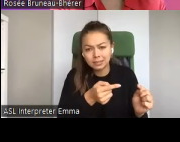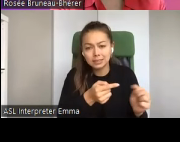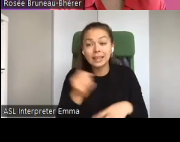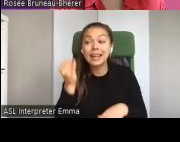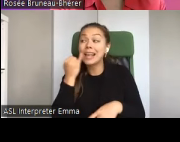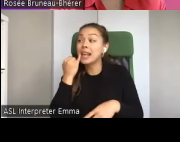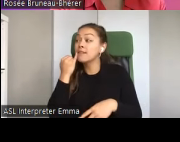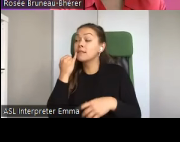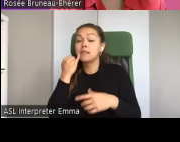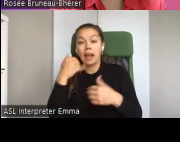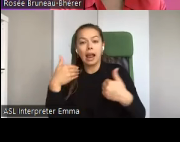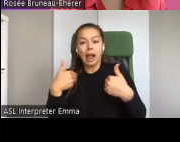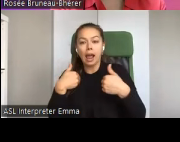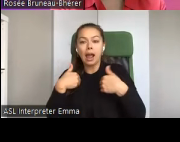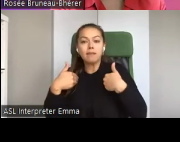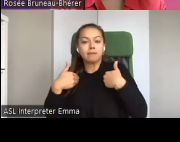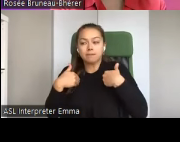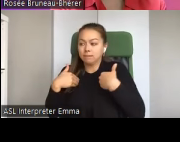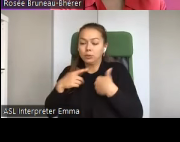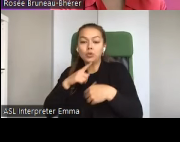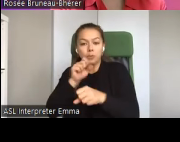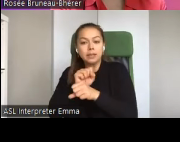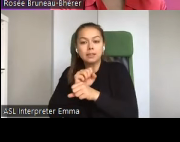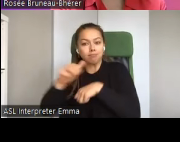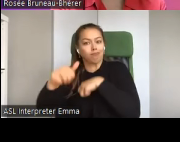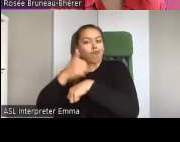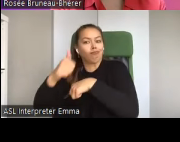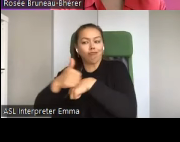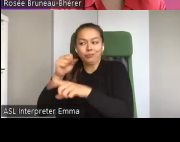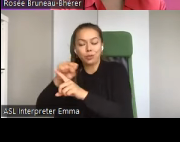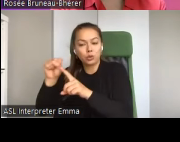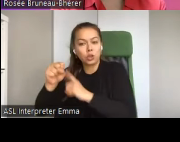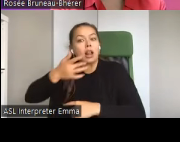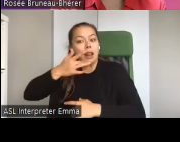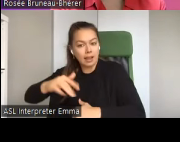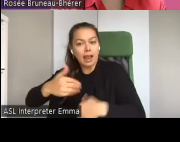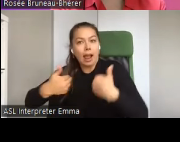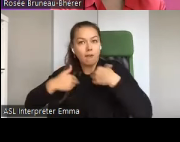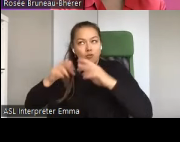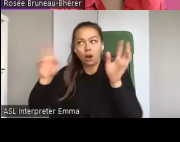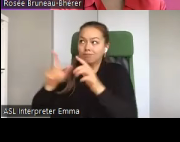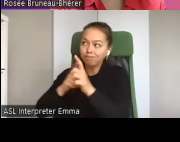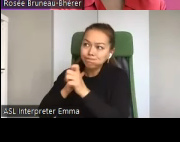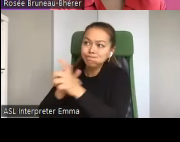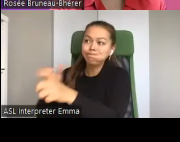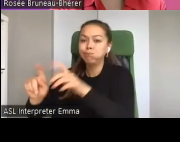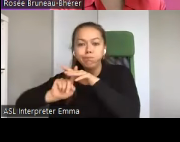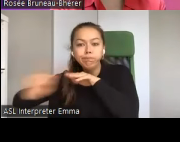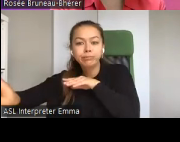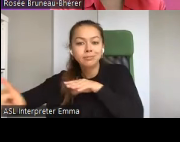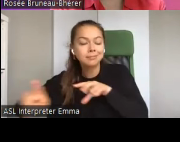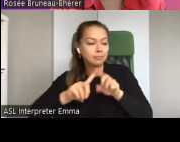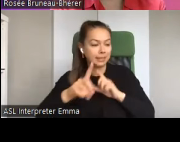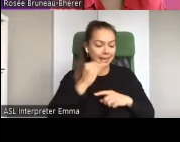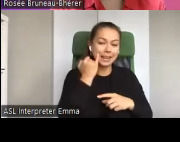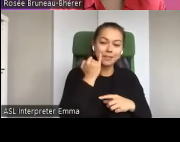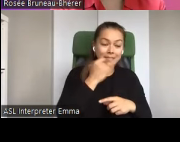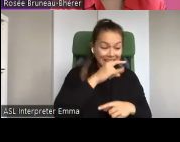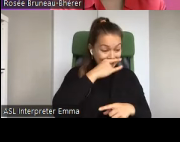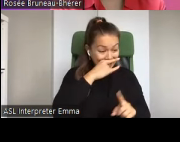that cortisol is produced in huge quantities? We know that this has